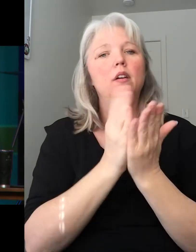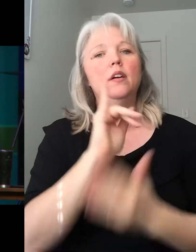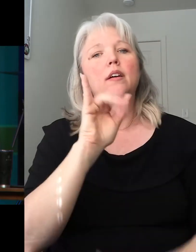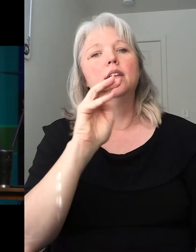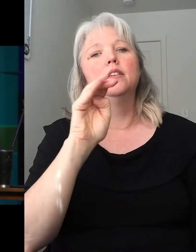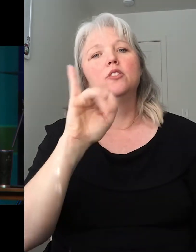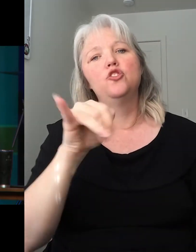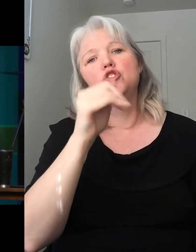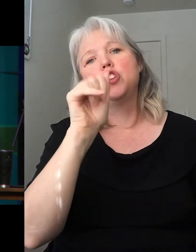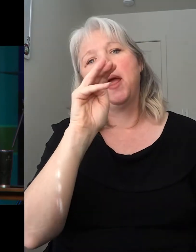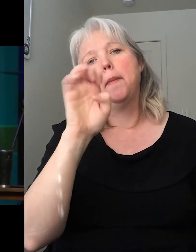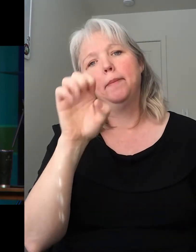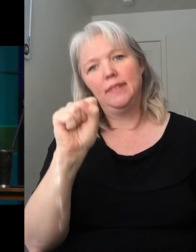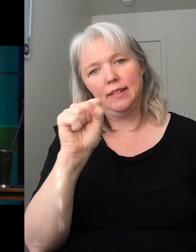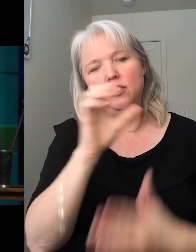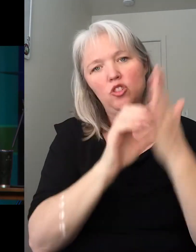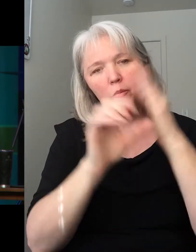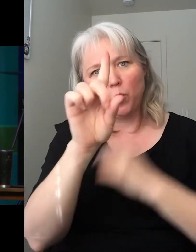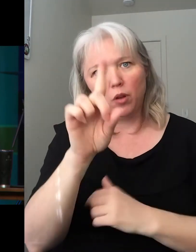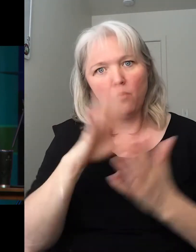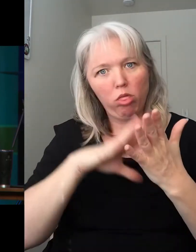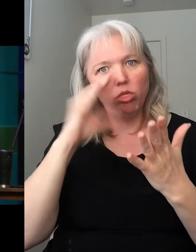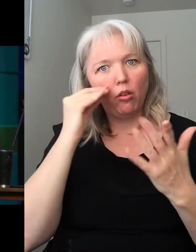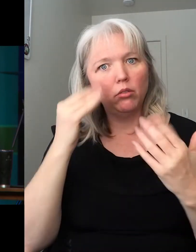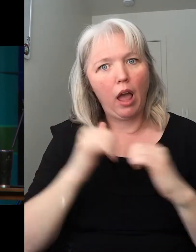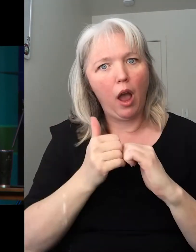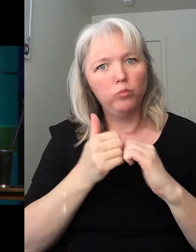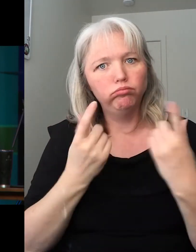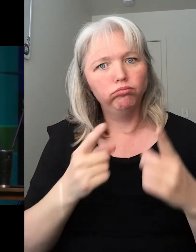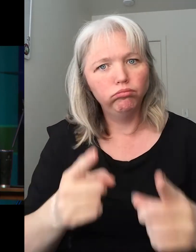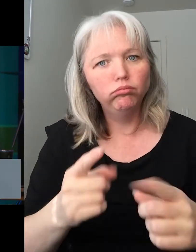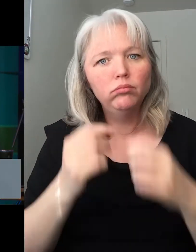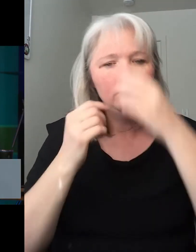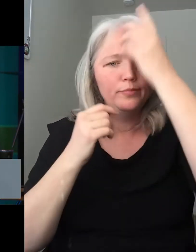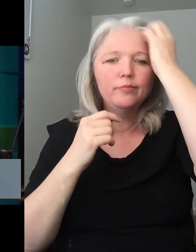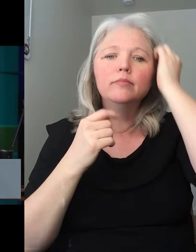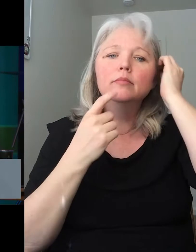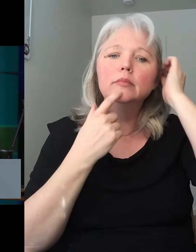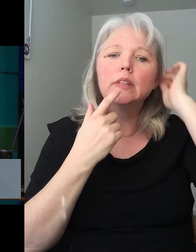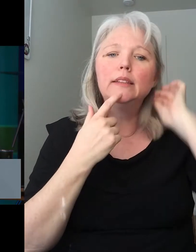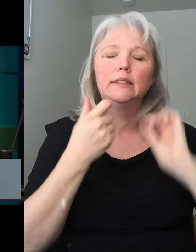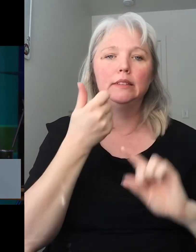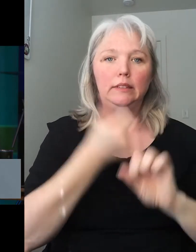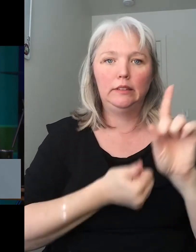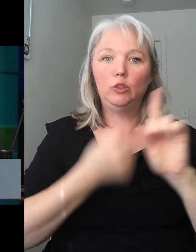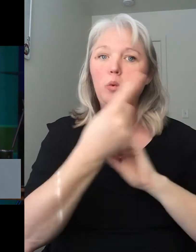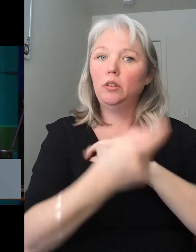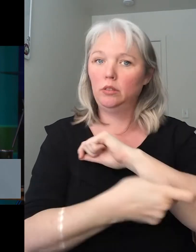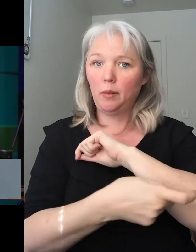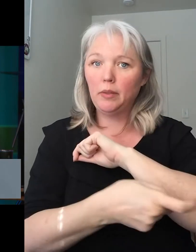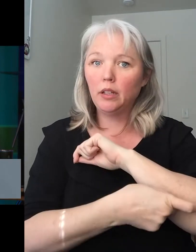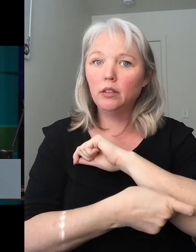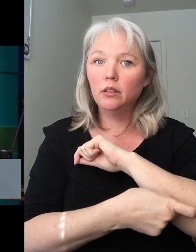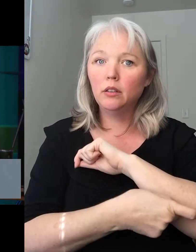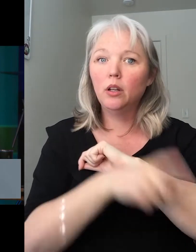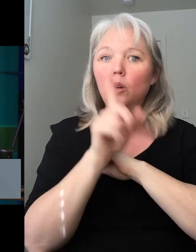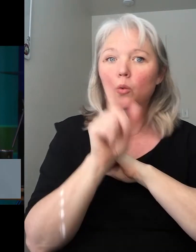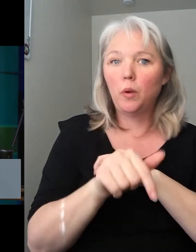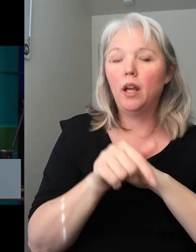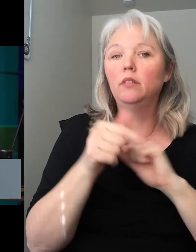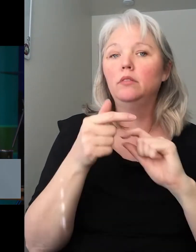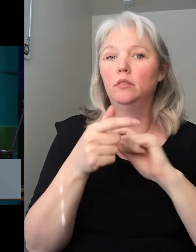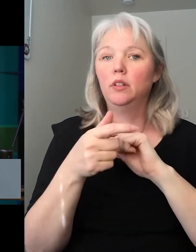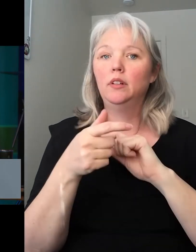in the first chapter, you're going to learn how it happens. But each one is tempted when he's carried away